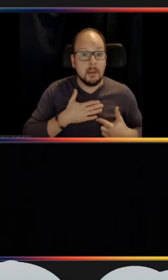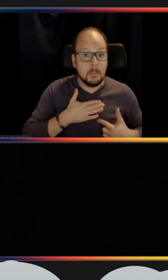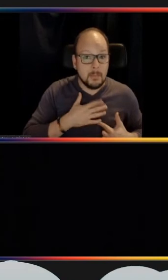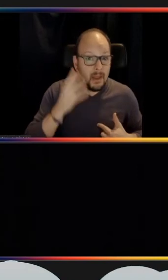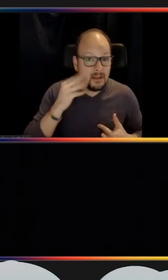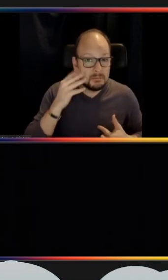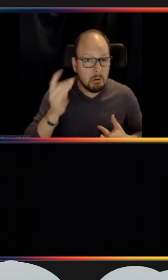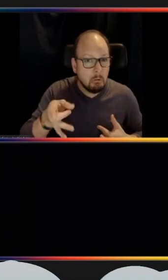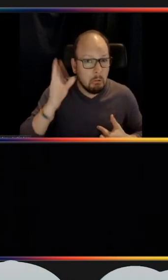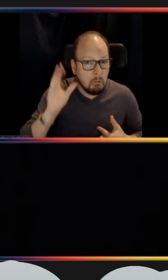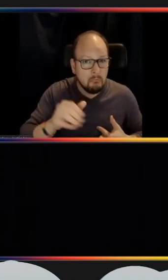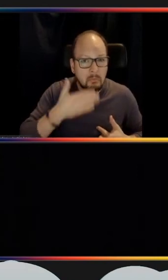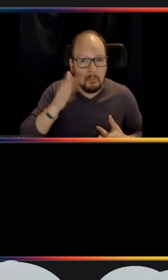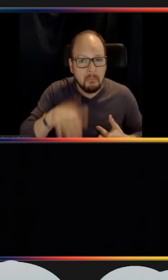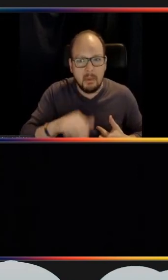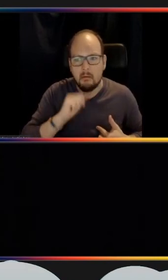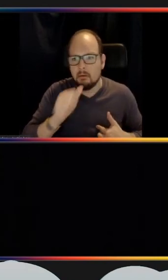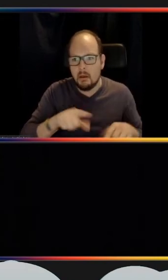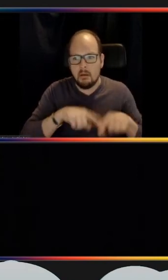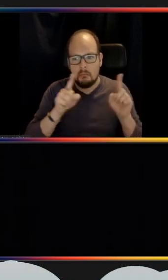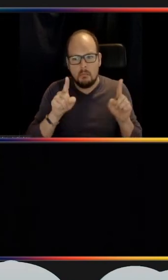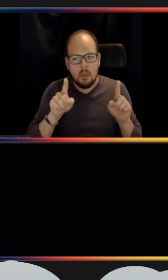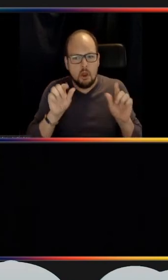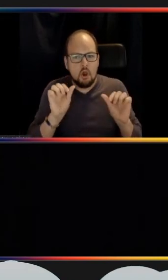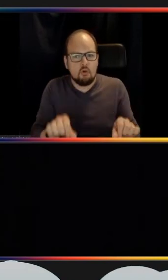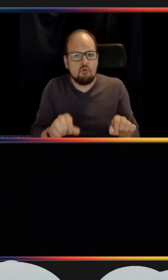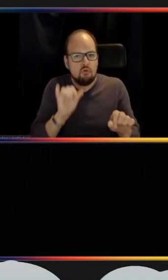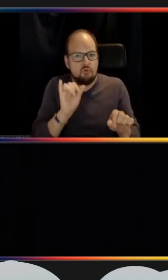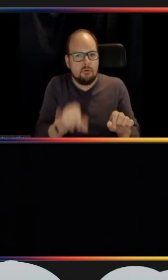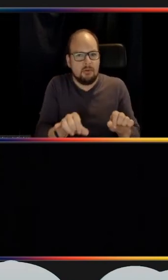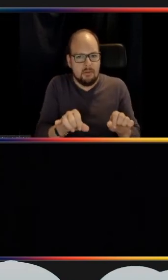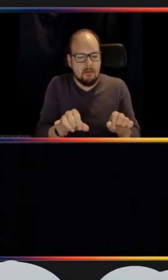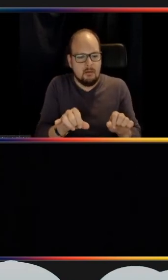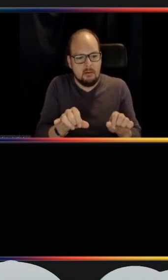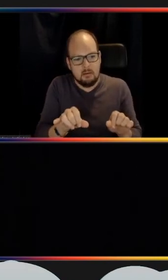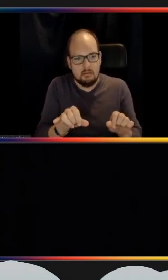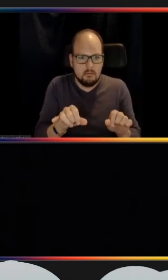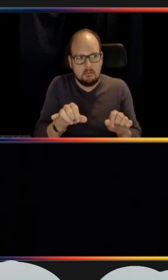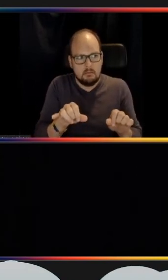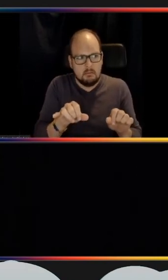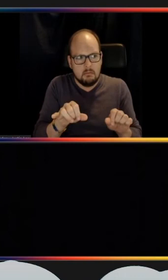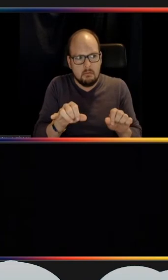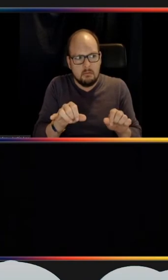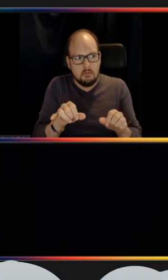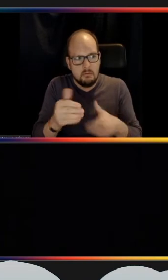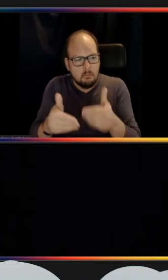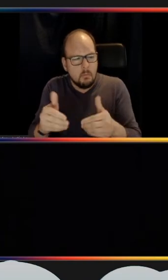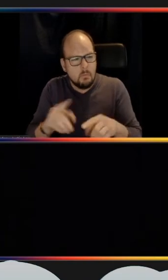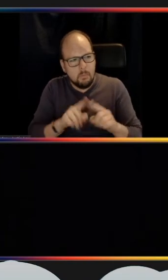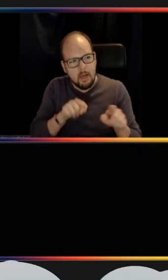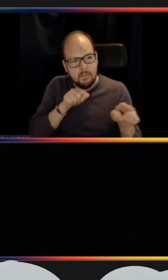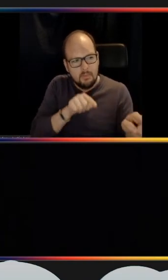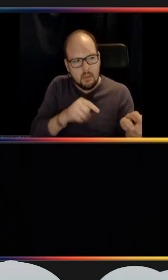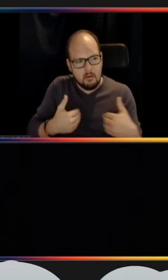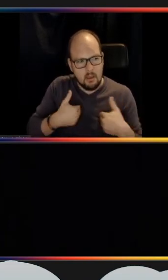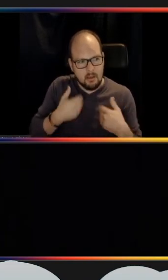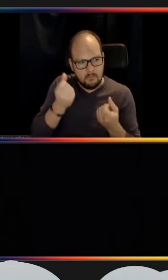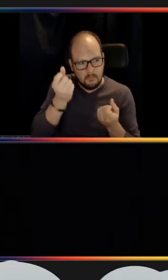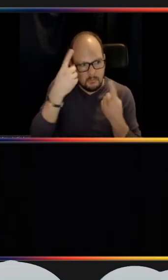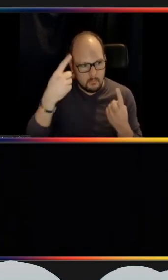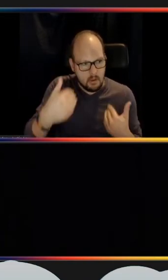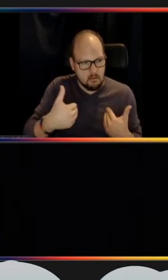own way. It just wasn't that, and it just wasn't that level of understanding and partnership